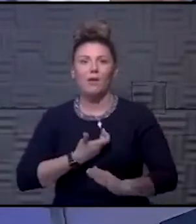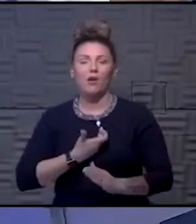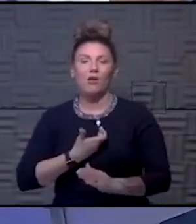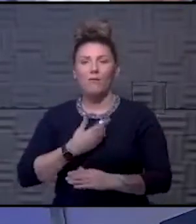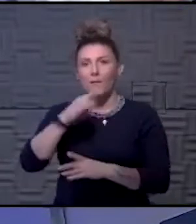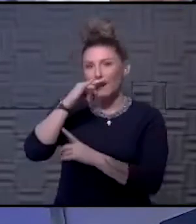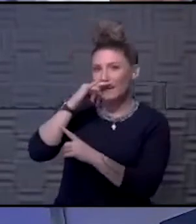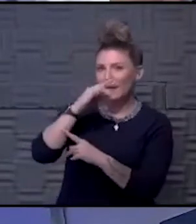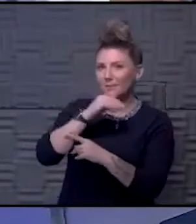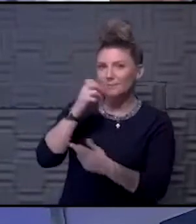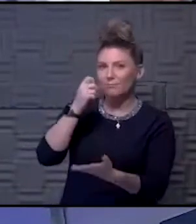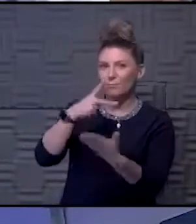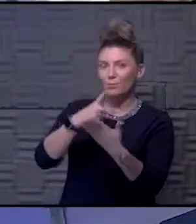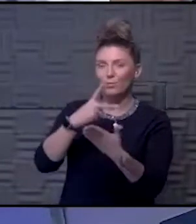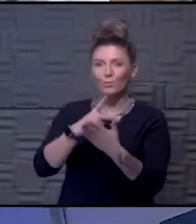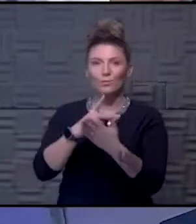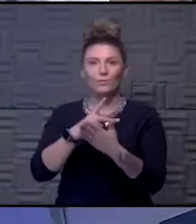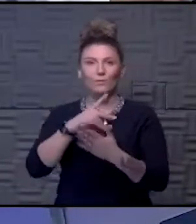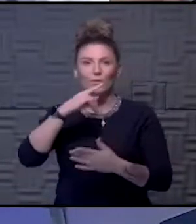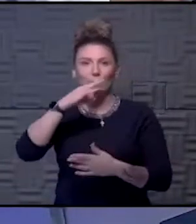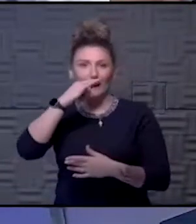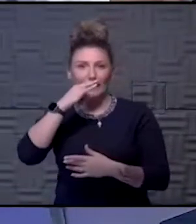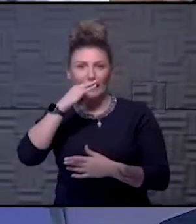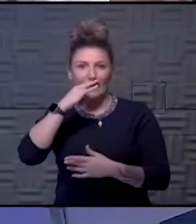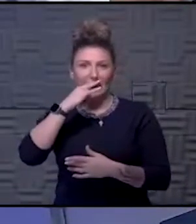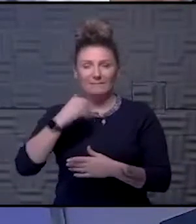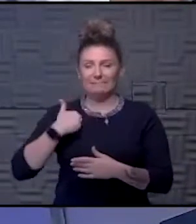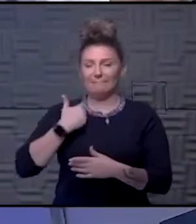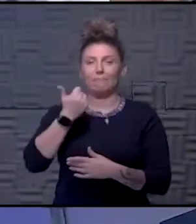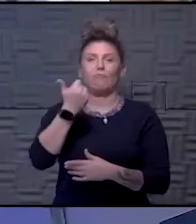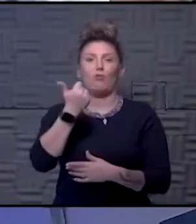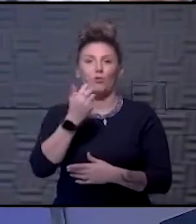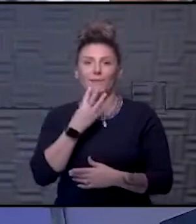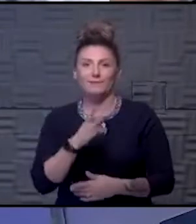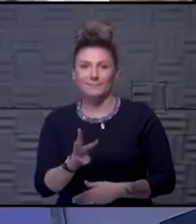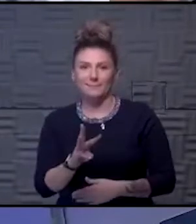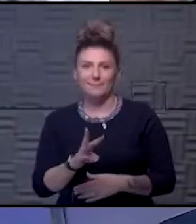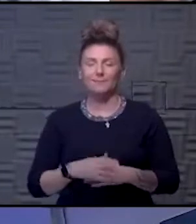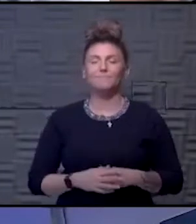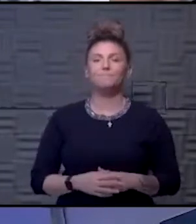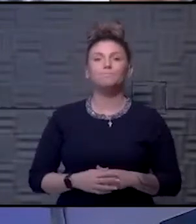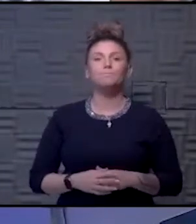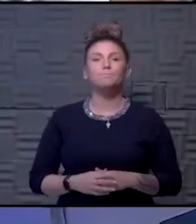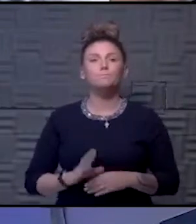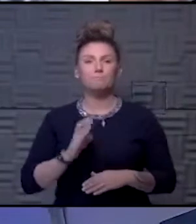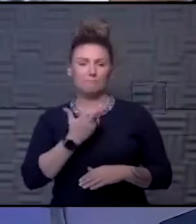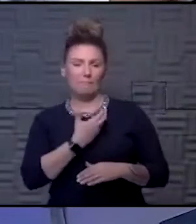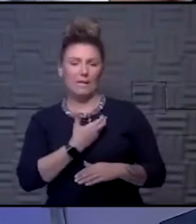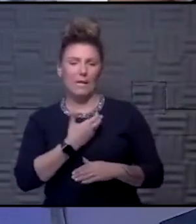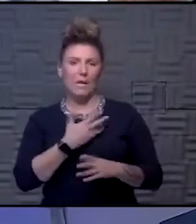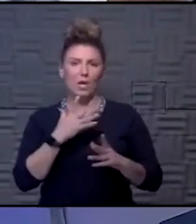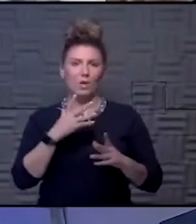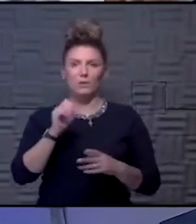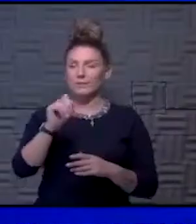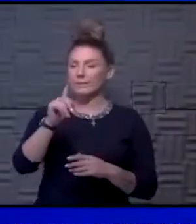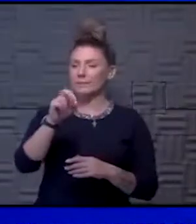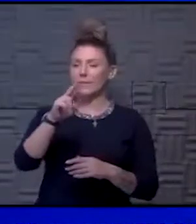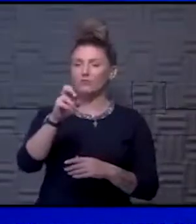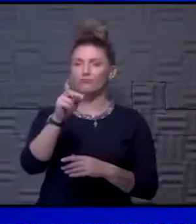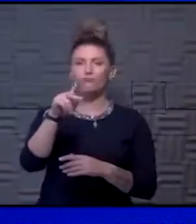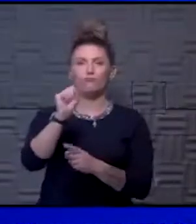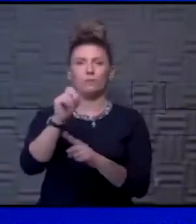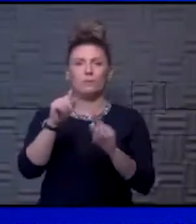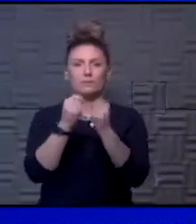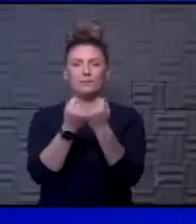for children under the age of 16. You know, our obstetrics team is recommending as part